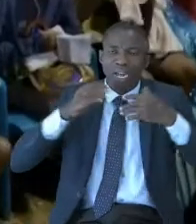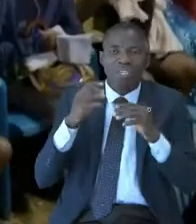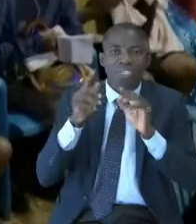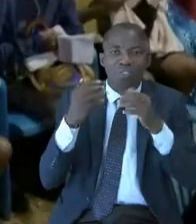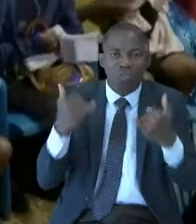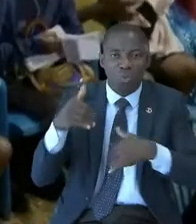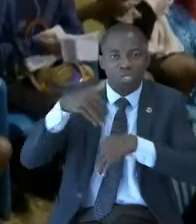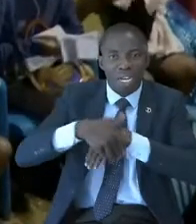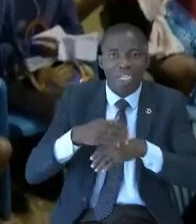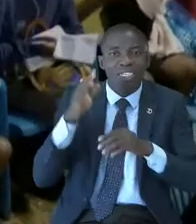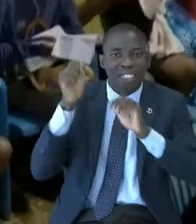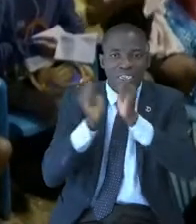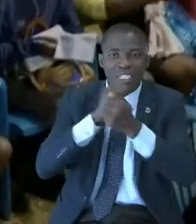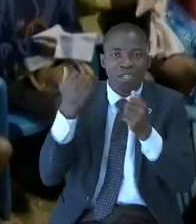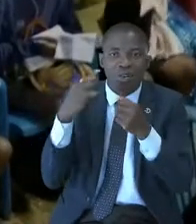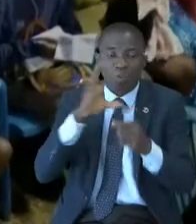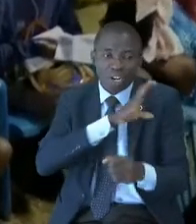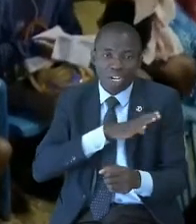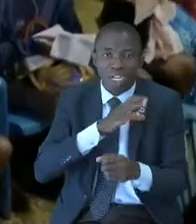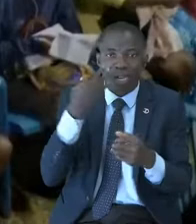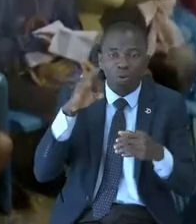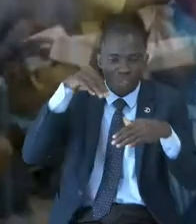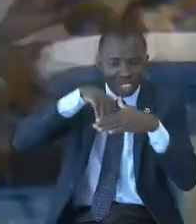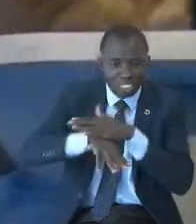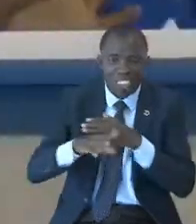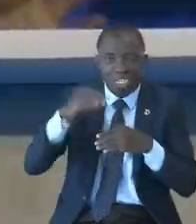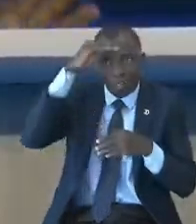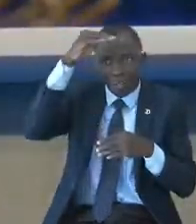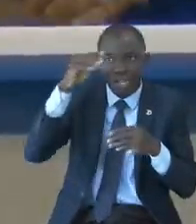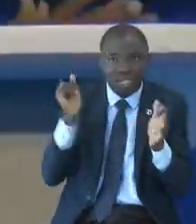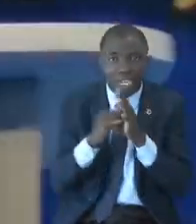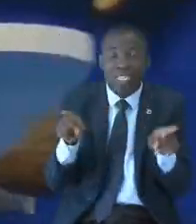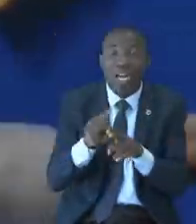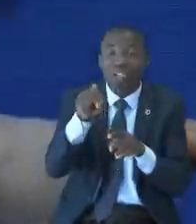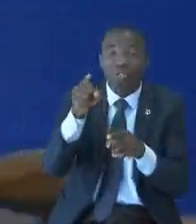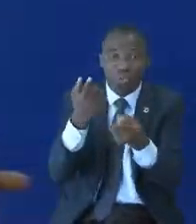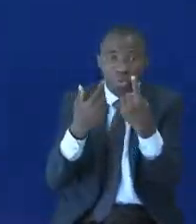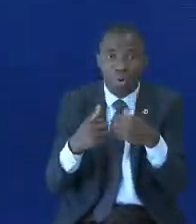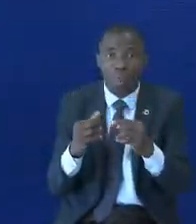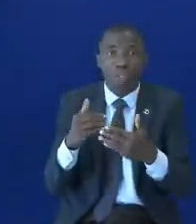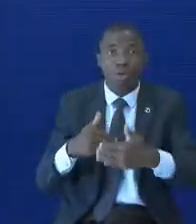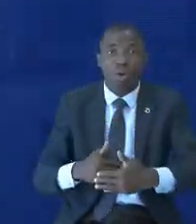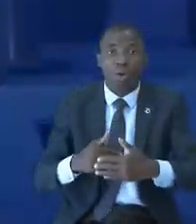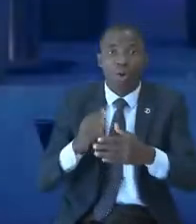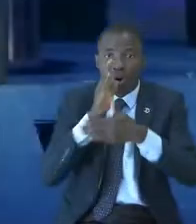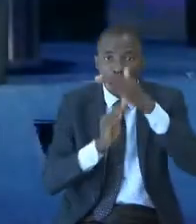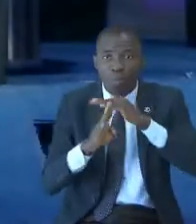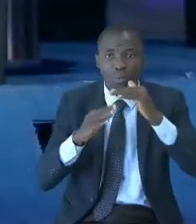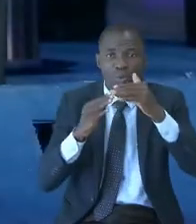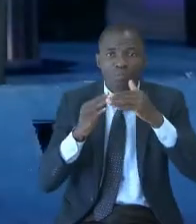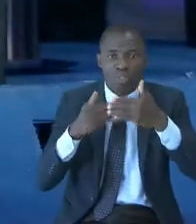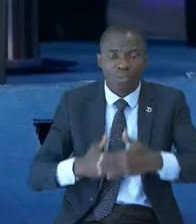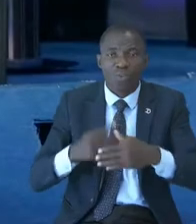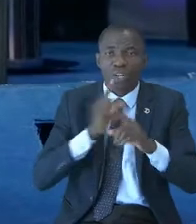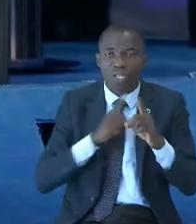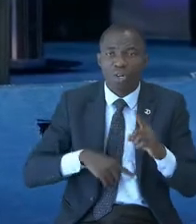Tonight, change of the inner man. That as you come humbly before the Lord, if my